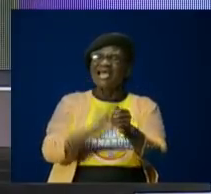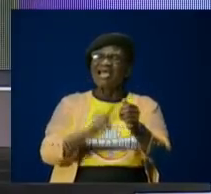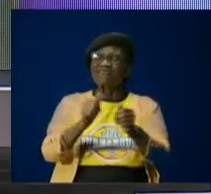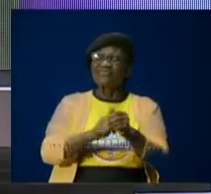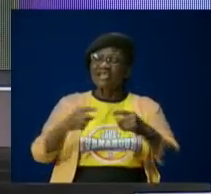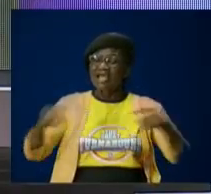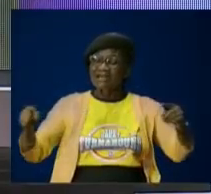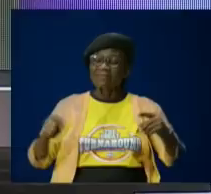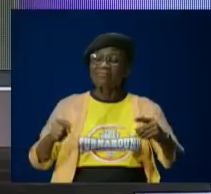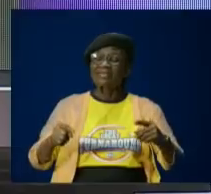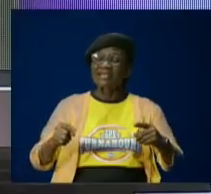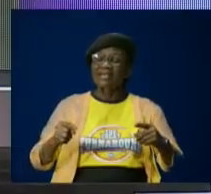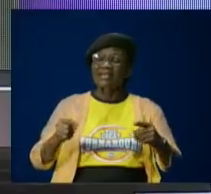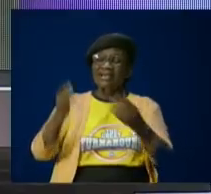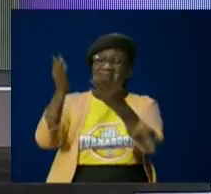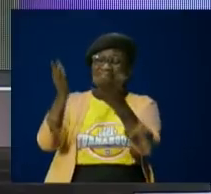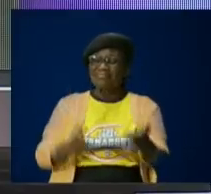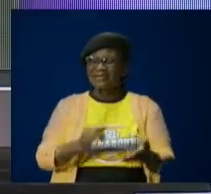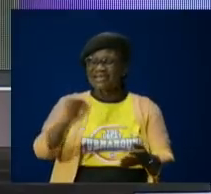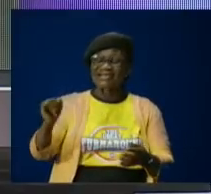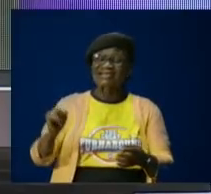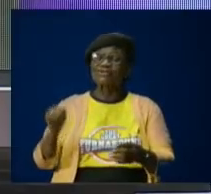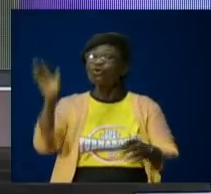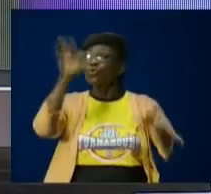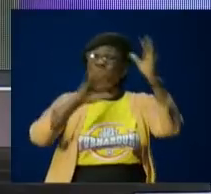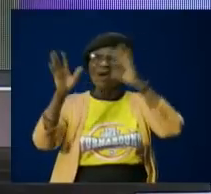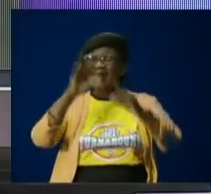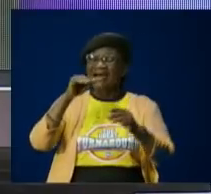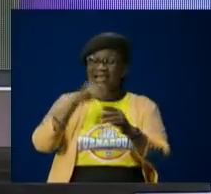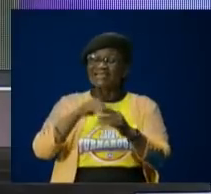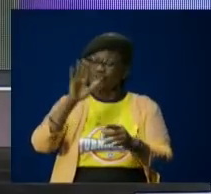your life, you will never see them again.